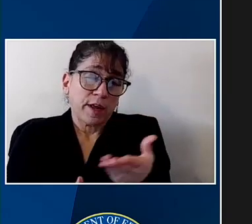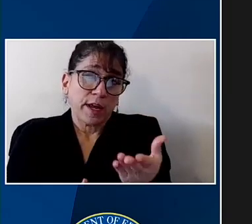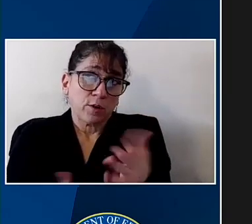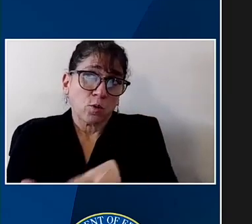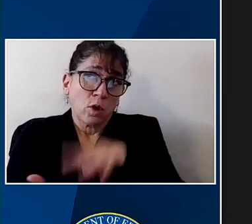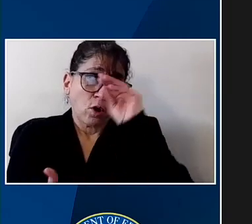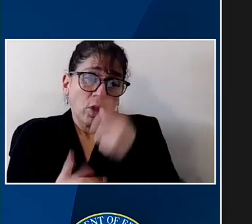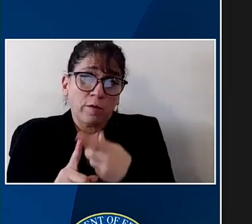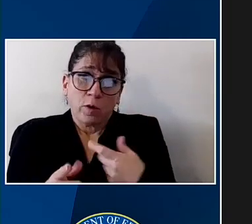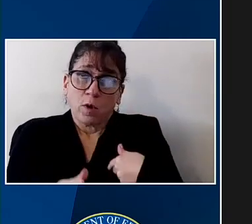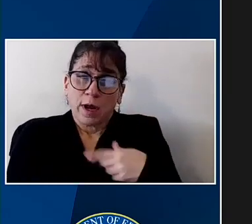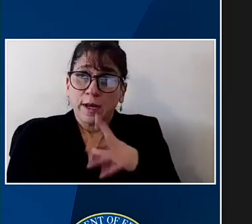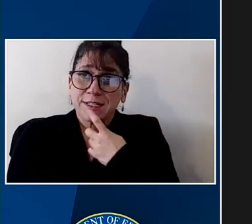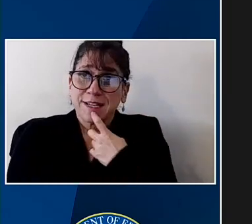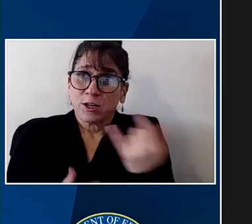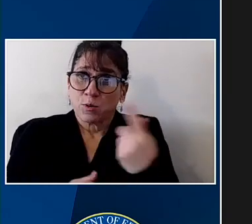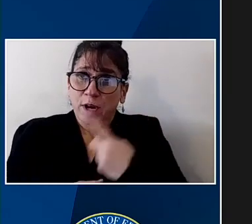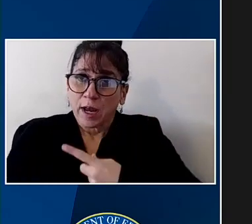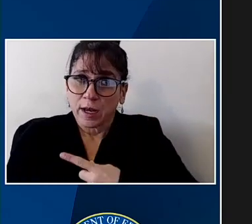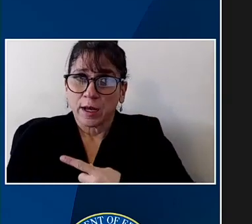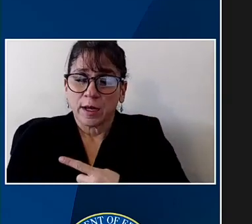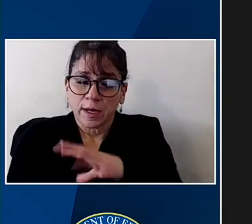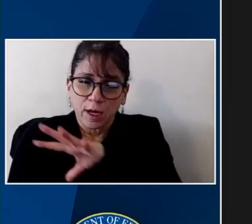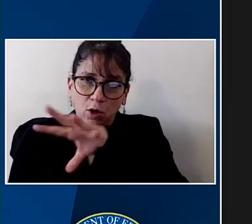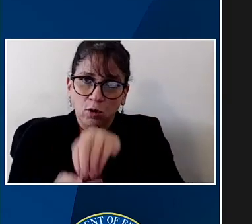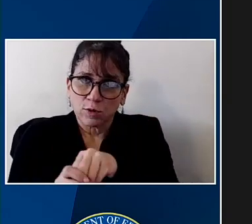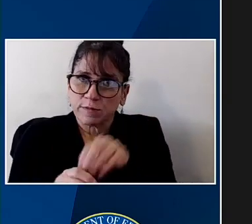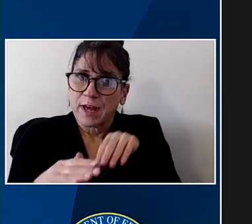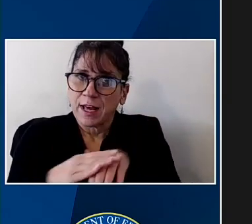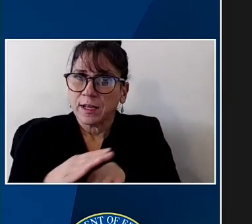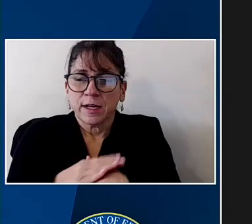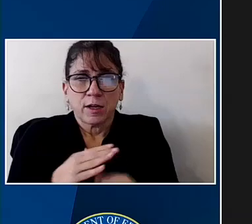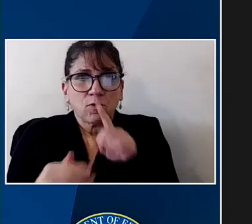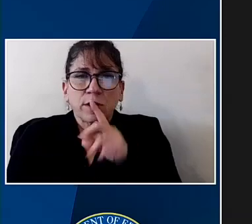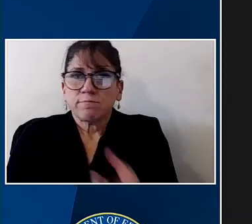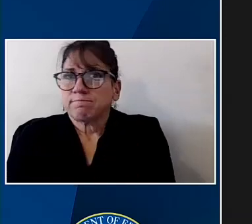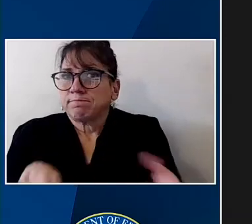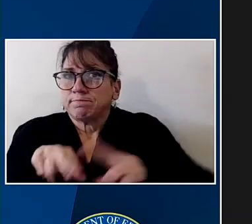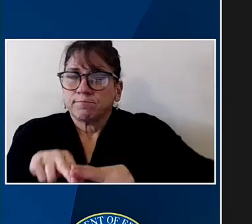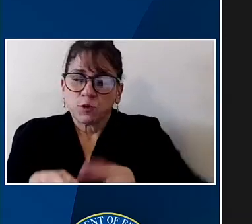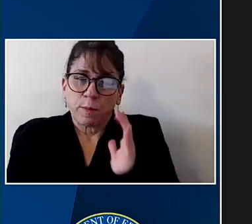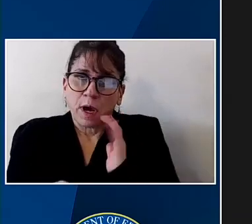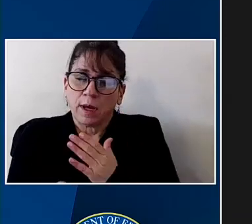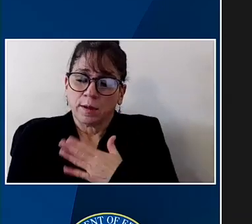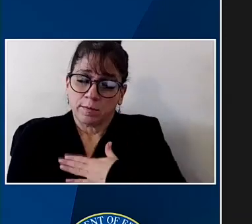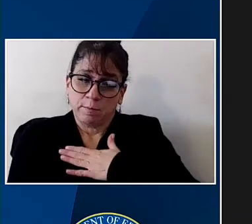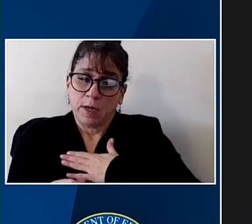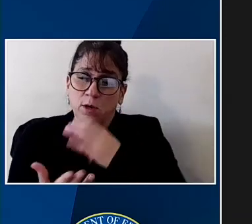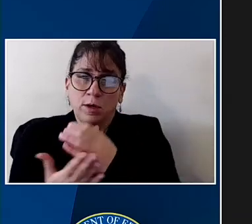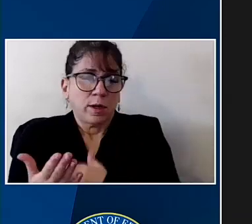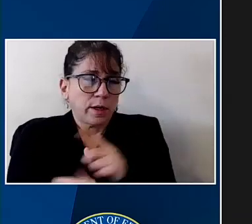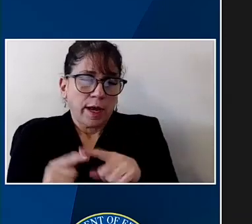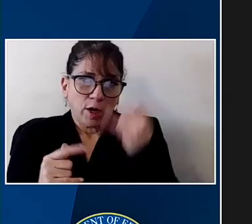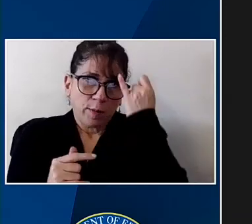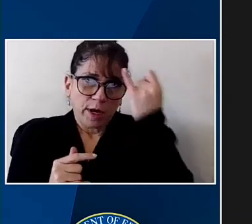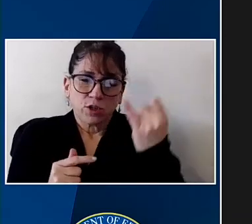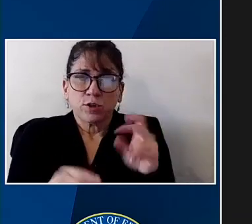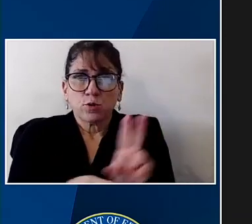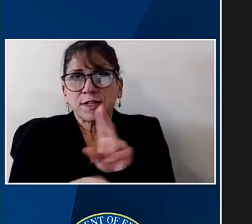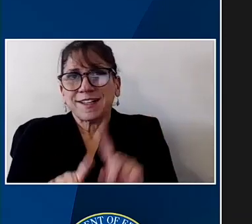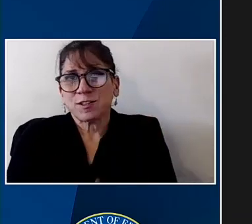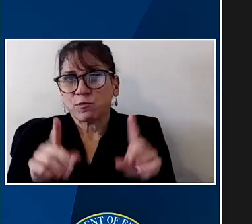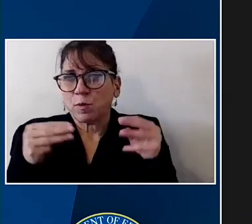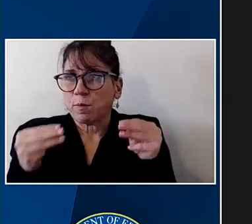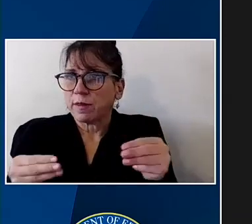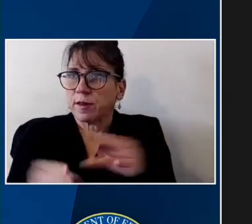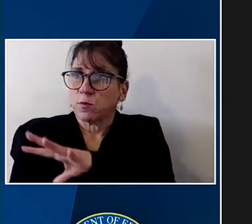here today, it's that the advent of inclusive access has been such a boon to my courses, and I cannot imagine going back to any other method. With